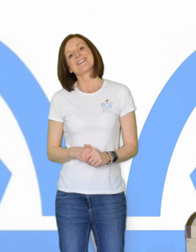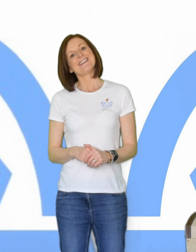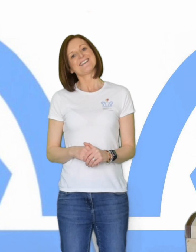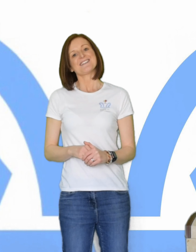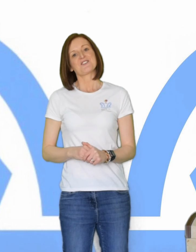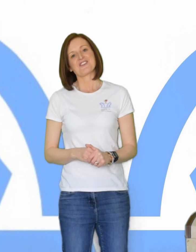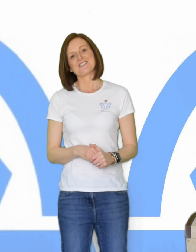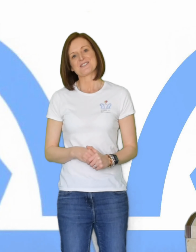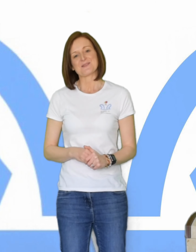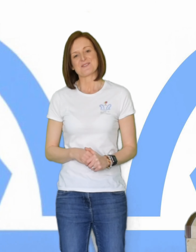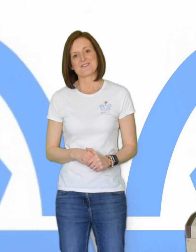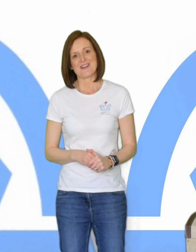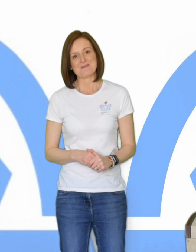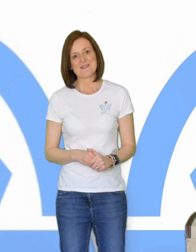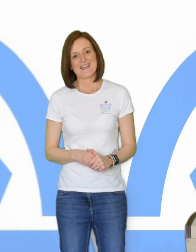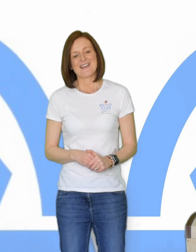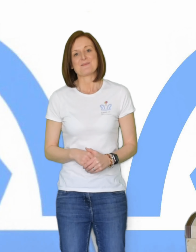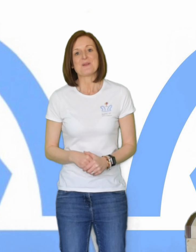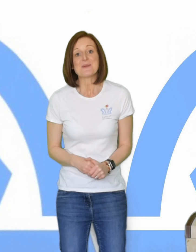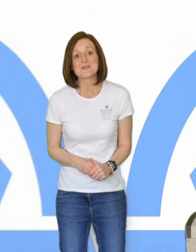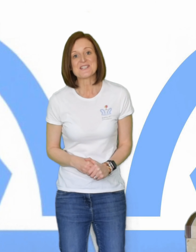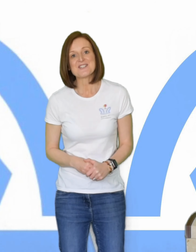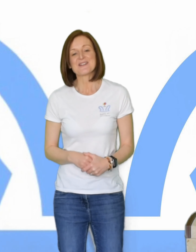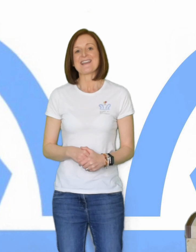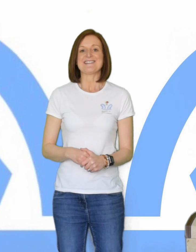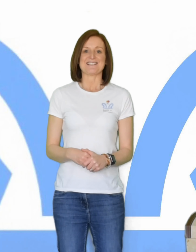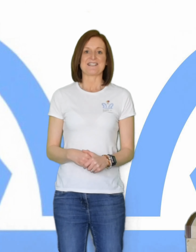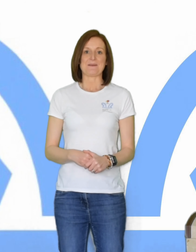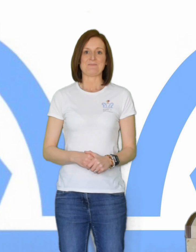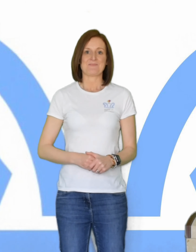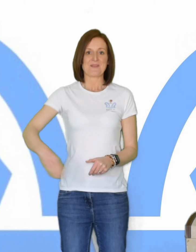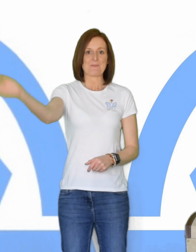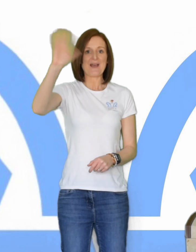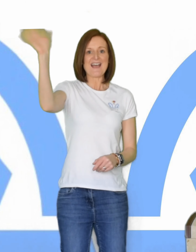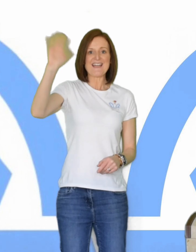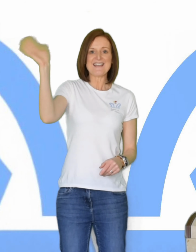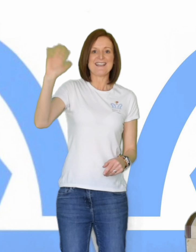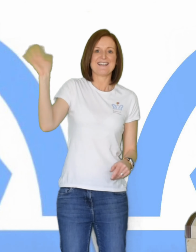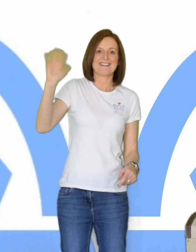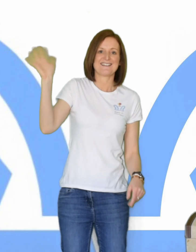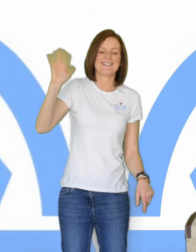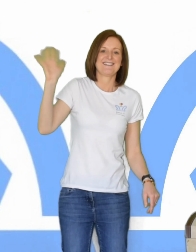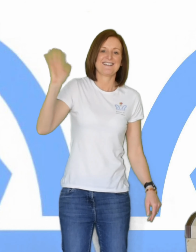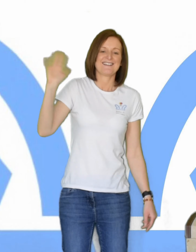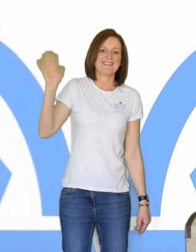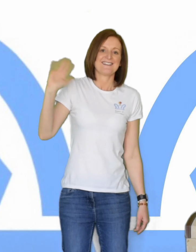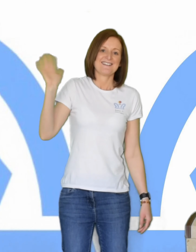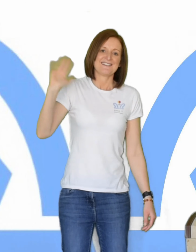you can like, share and subscribe, and maybe I'll see you again next time. Bye!